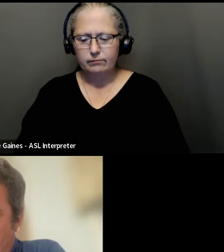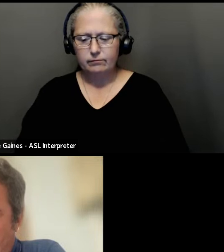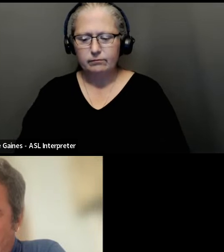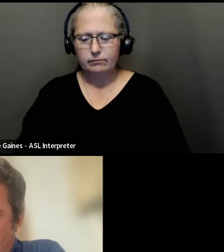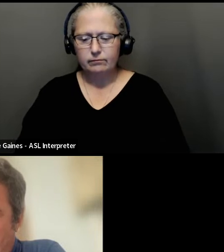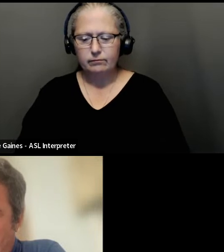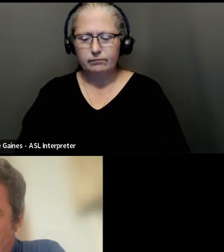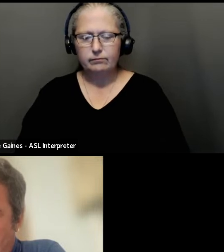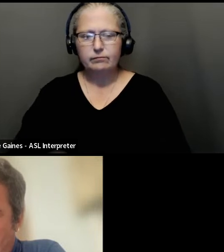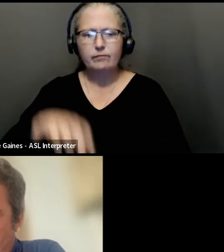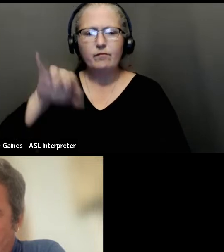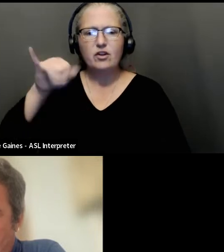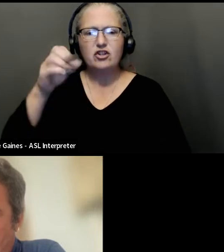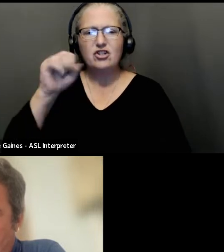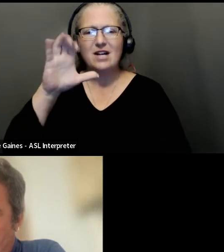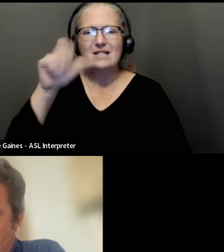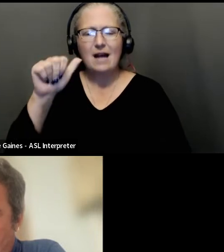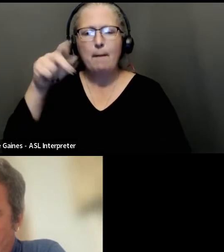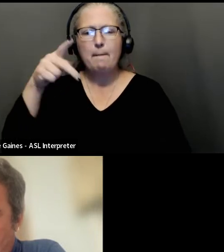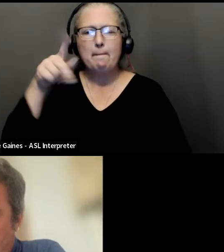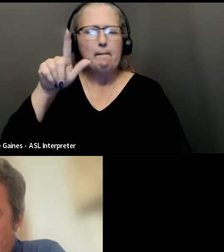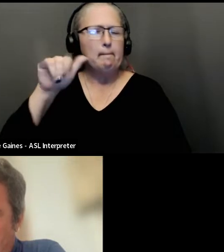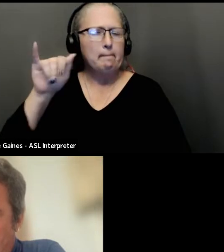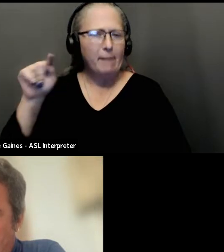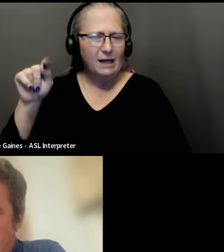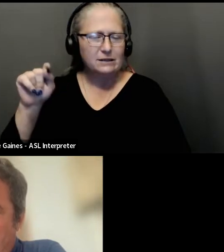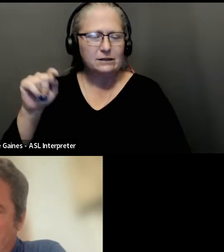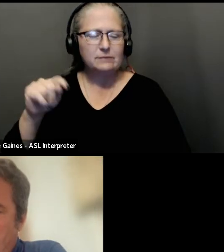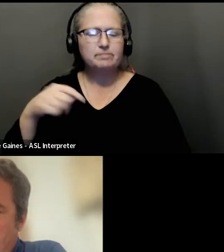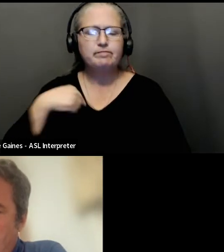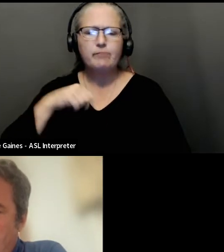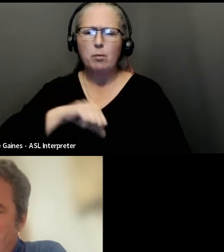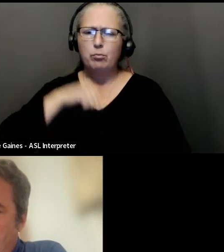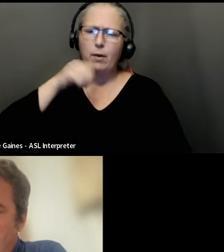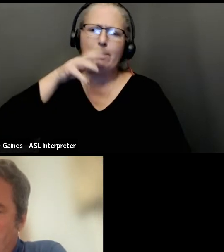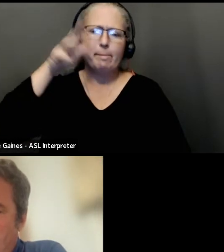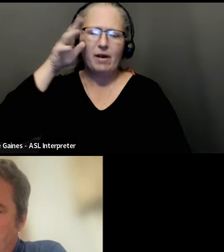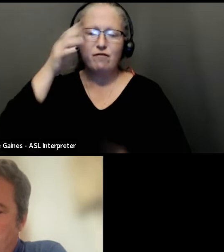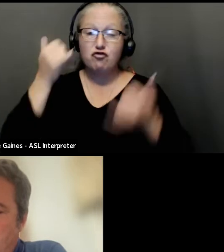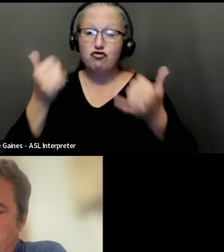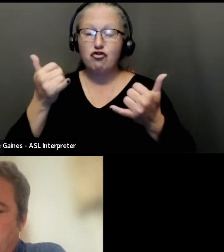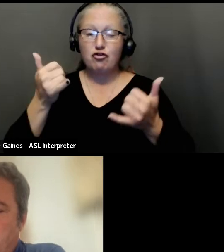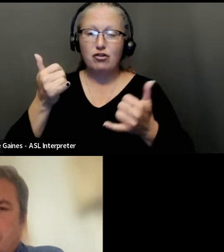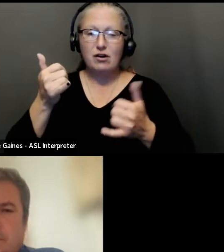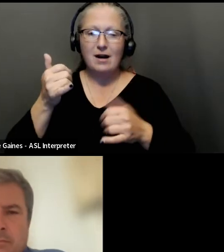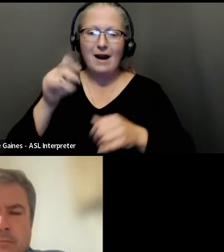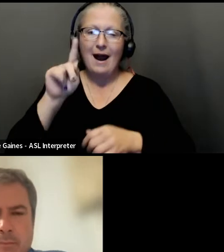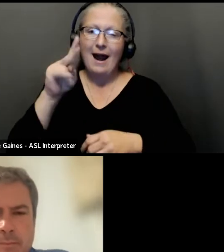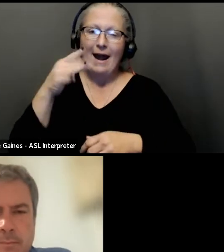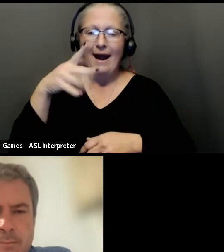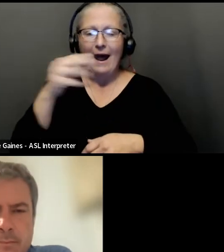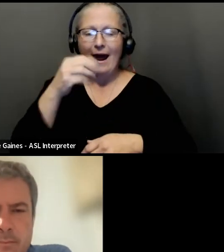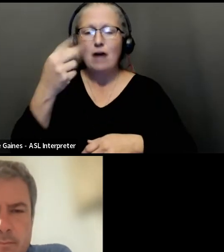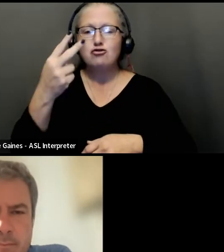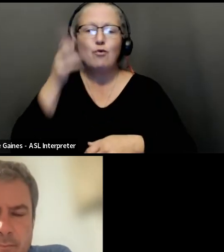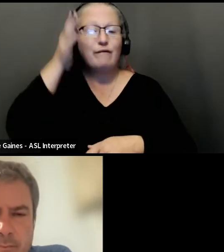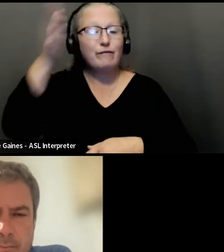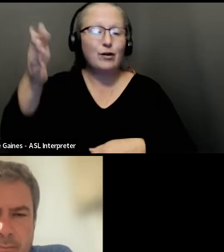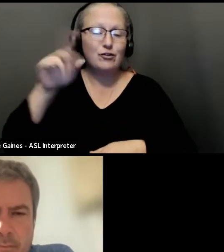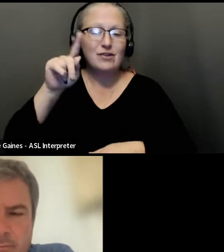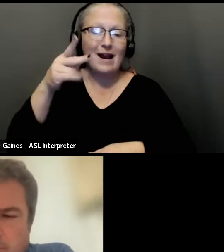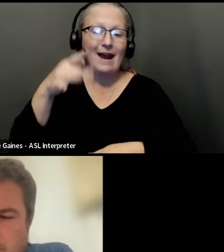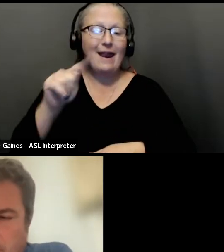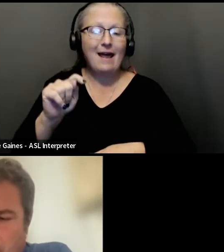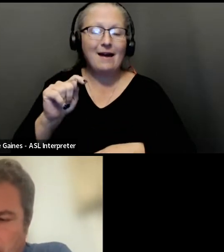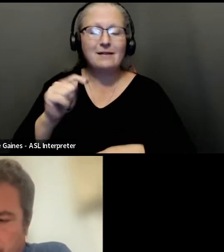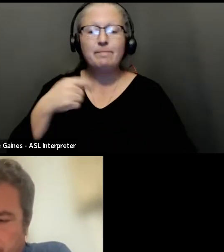It's Jessica Plitt. Oh. My name is Jessica Plitt. I'm a proud parent of a current knight and 2 future knights.